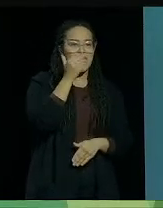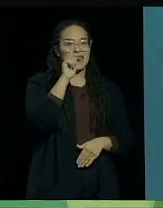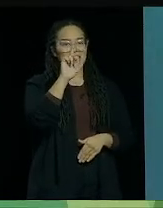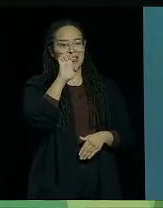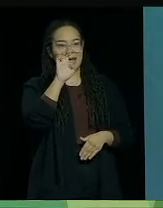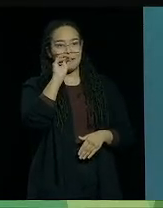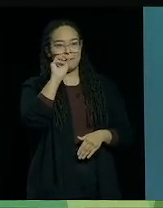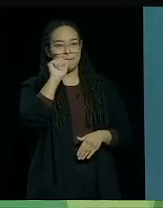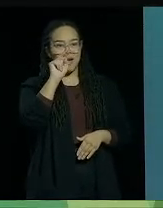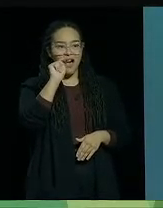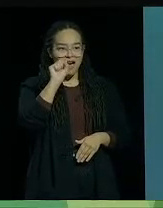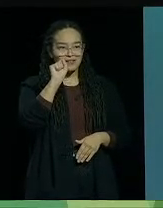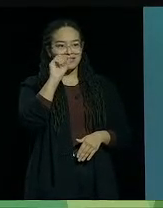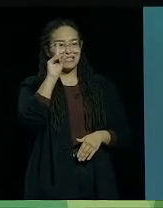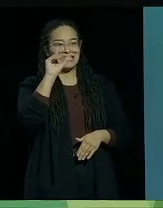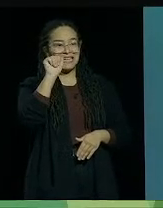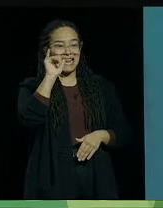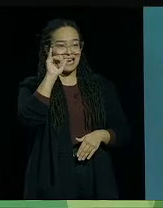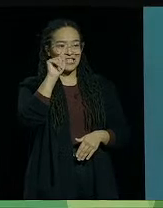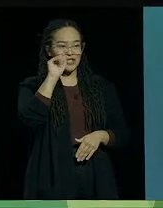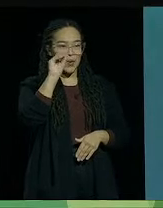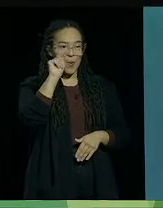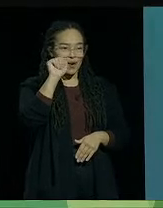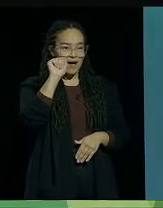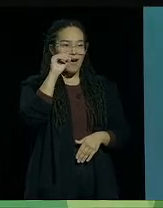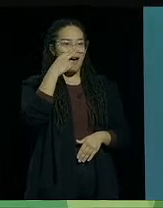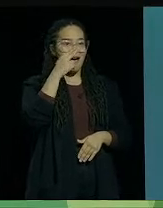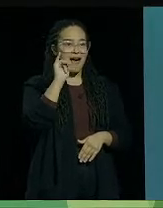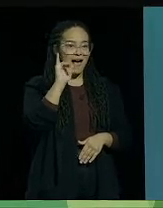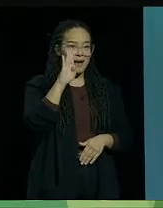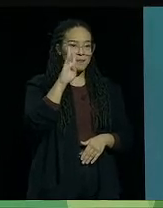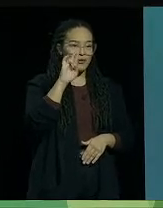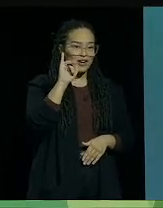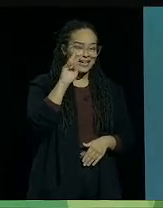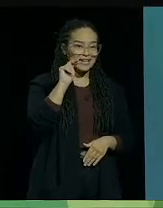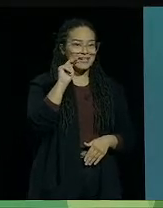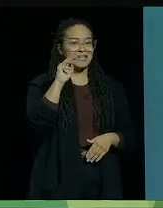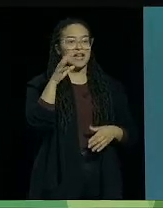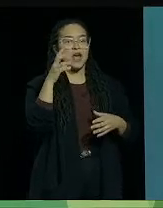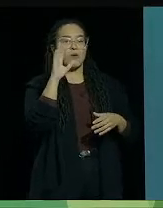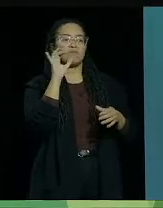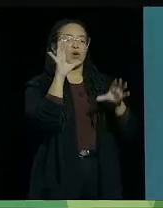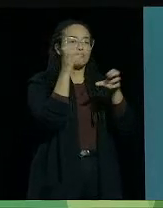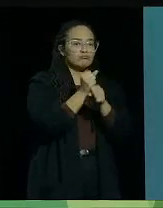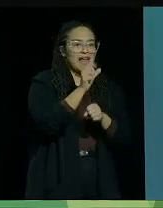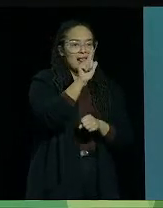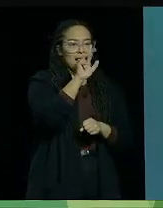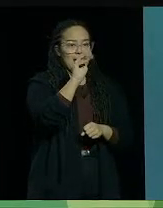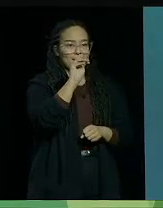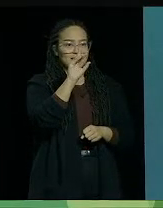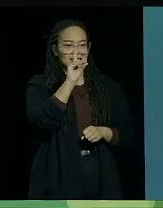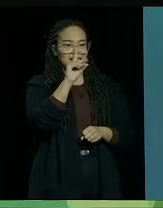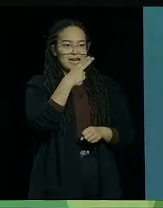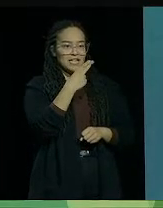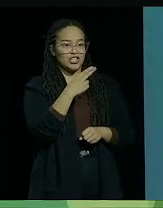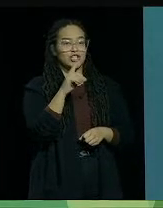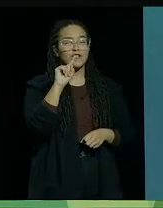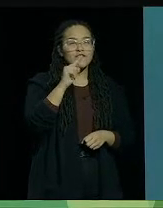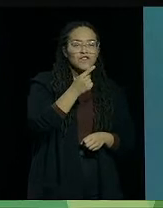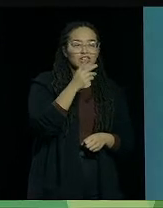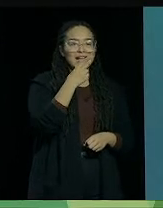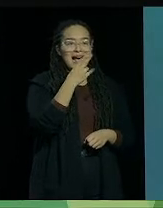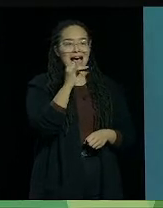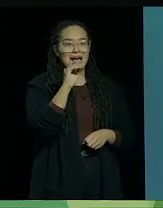Daytona hybrid vehicle, also known as LMDH. It's the first hybrid-powered prototype race car approved to